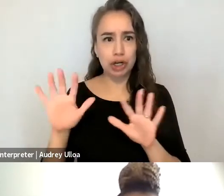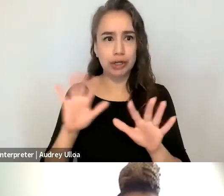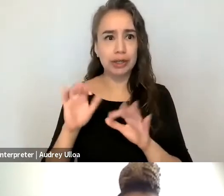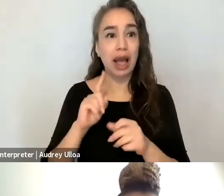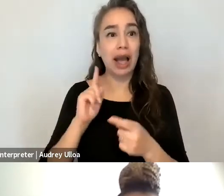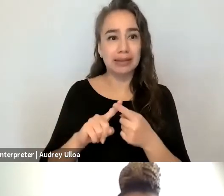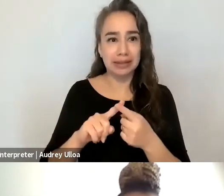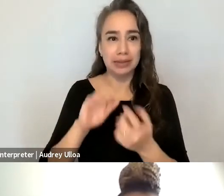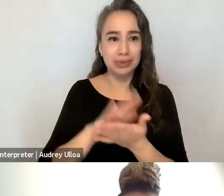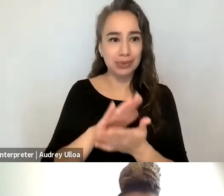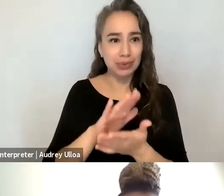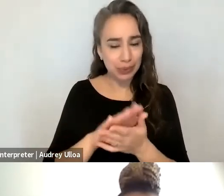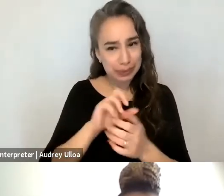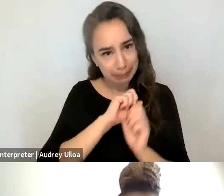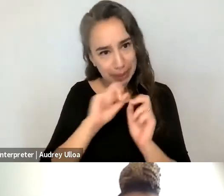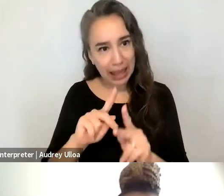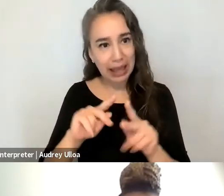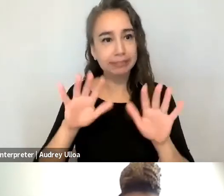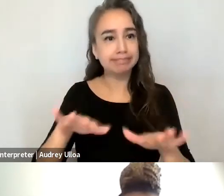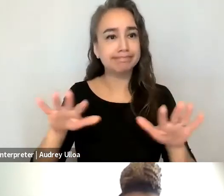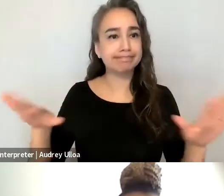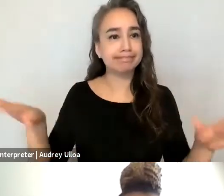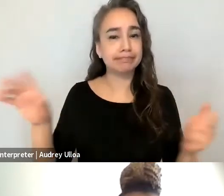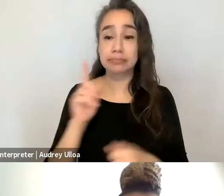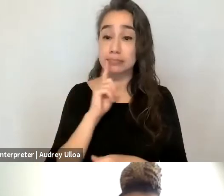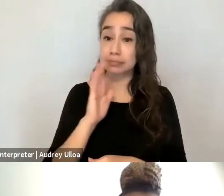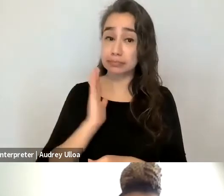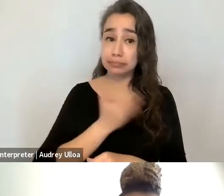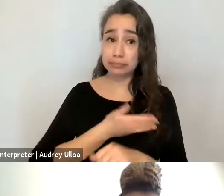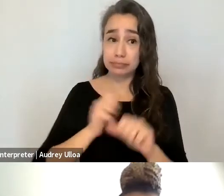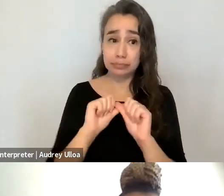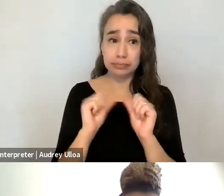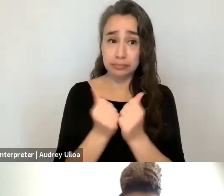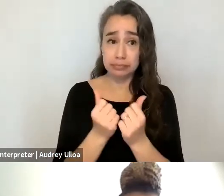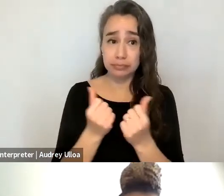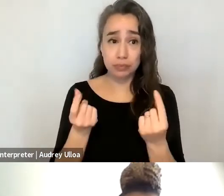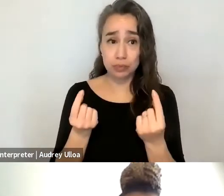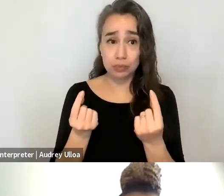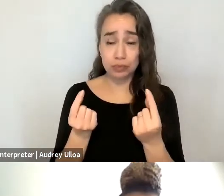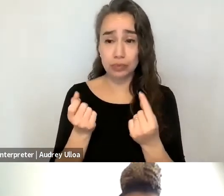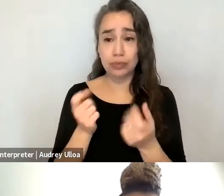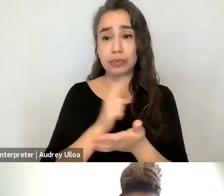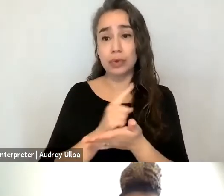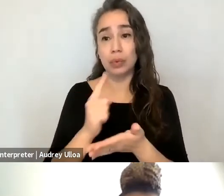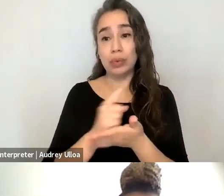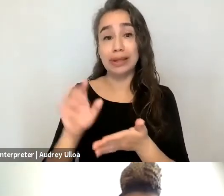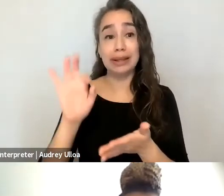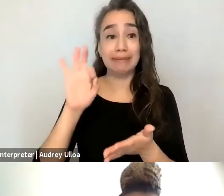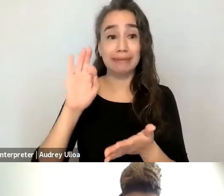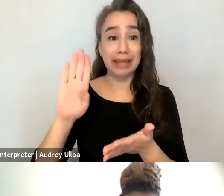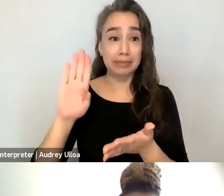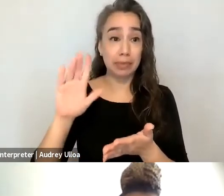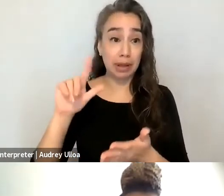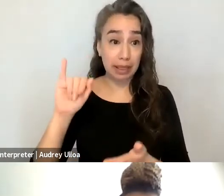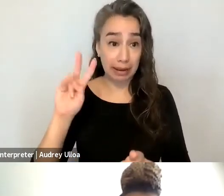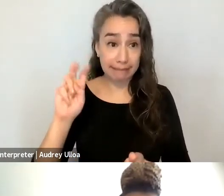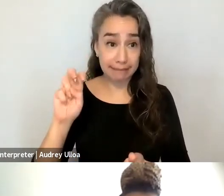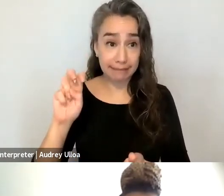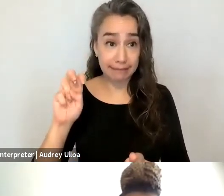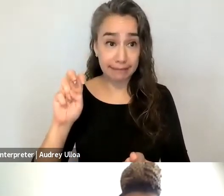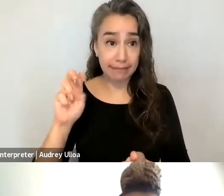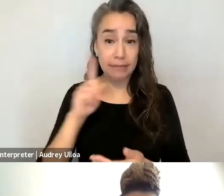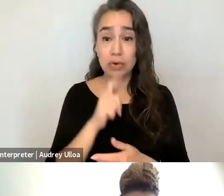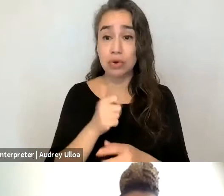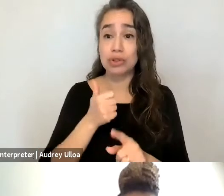was back in. And as far as our agency, what we started doing was weekly Facebook Lives on